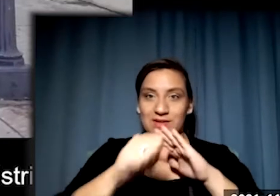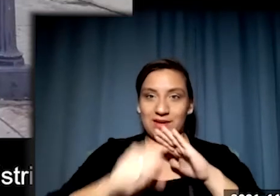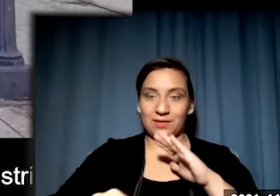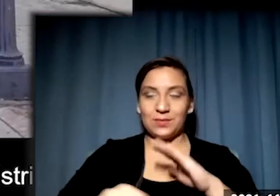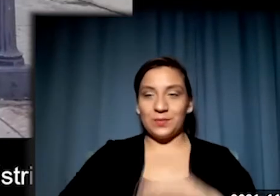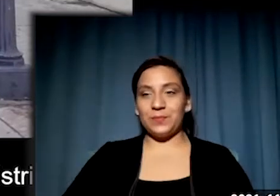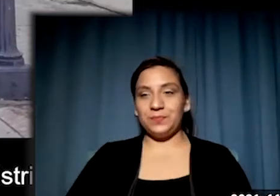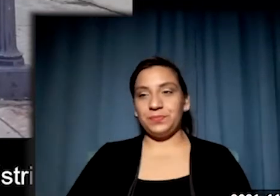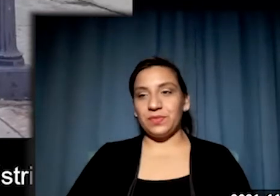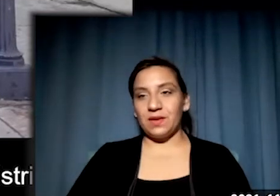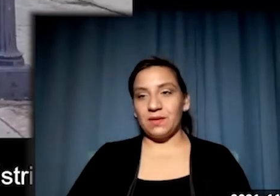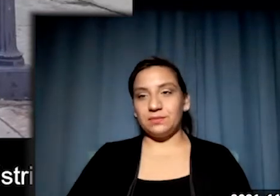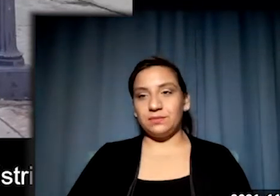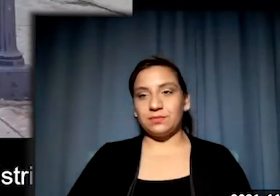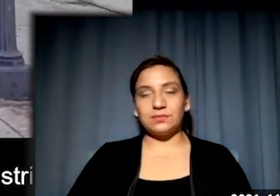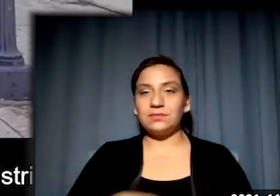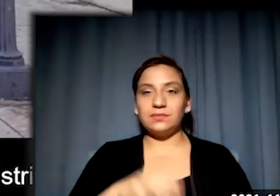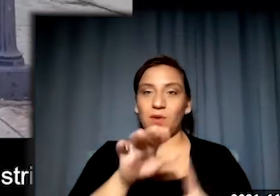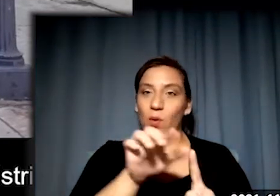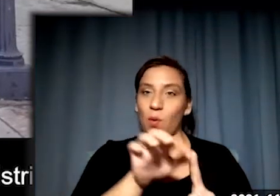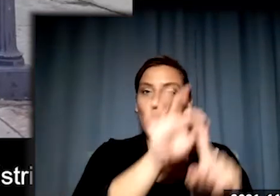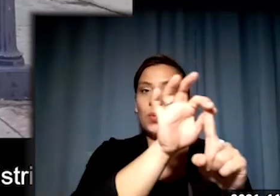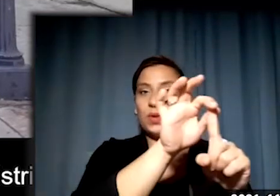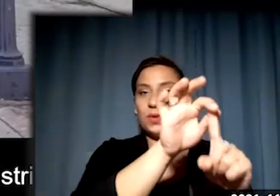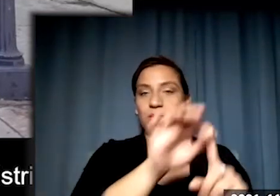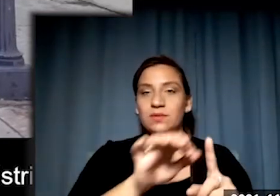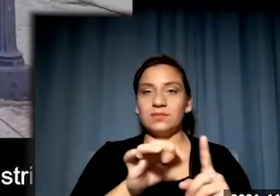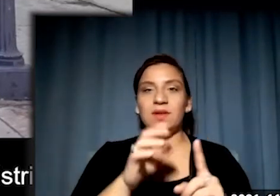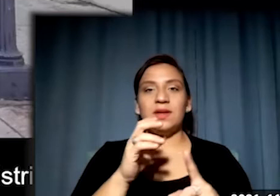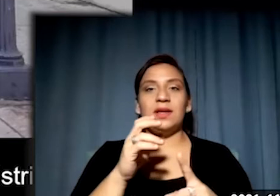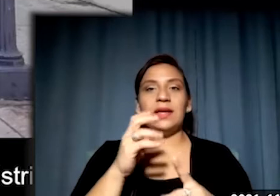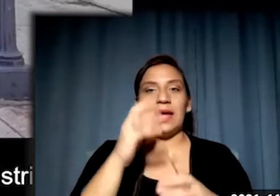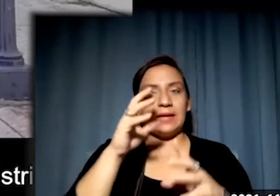cities ought to be and what urban development should be.